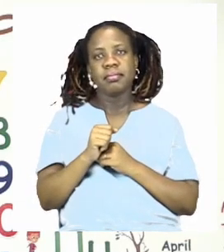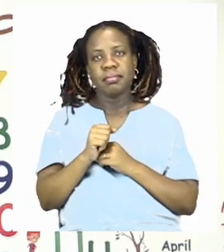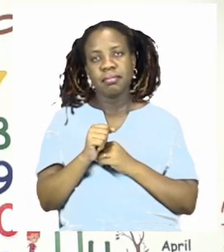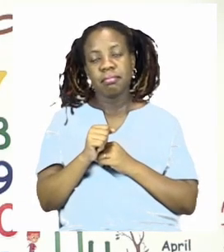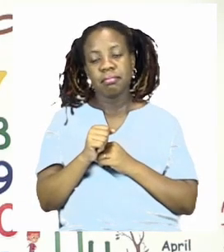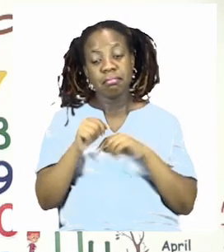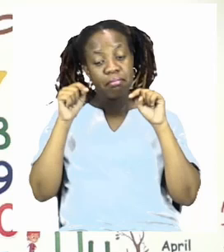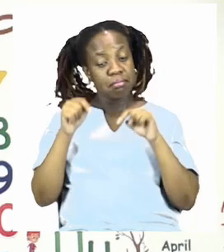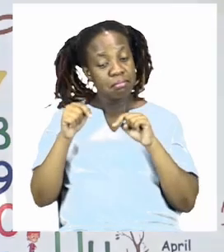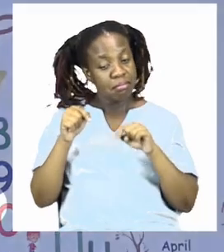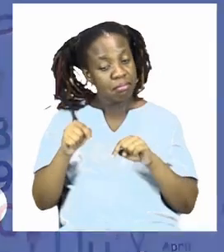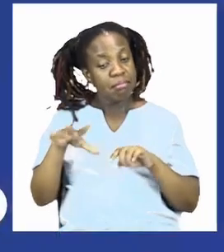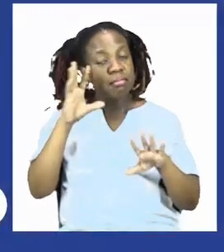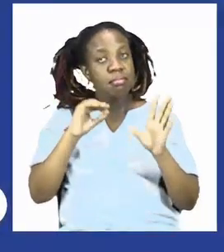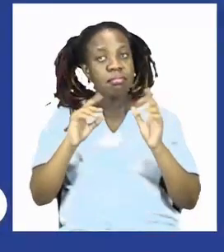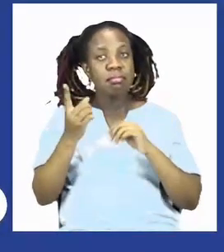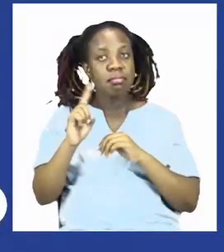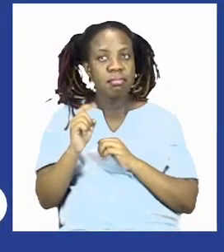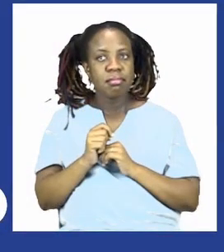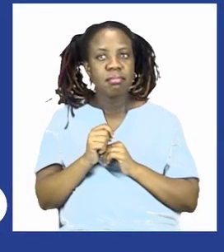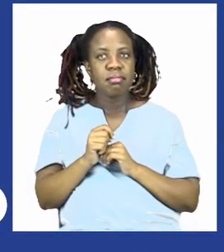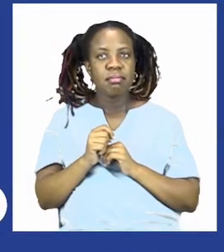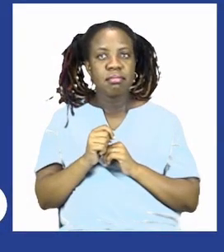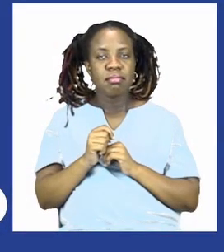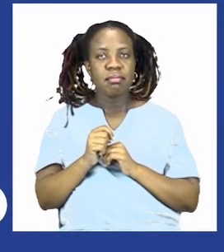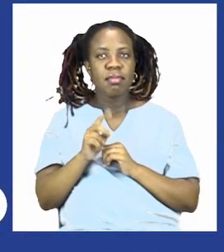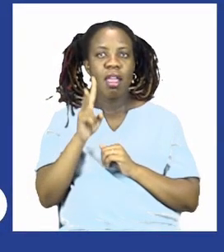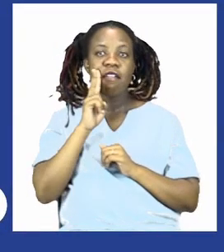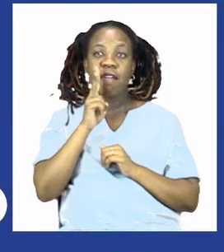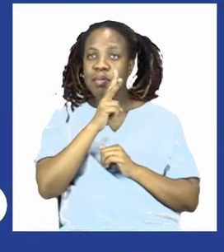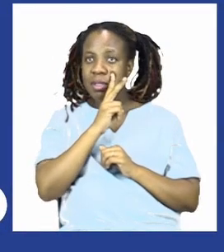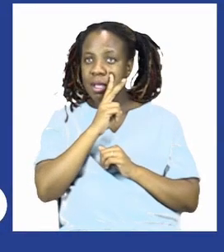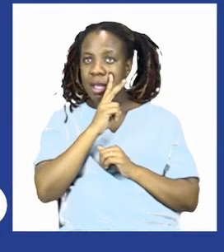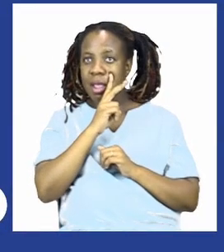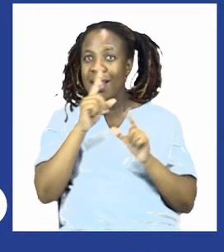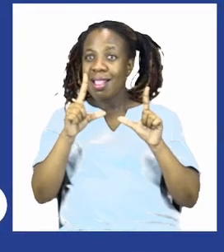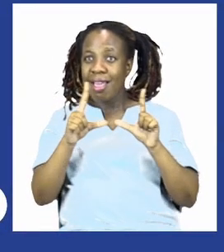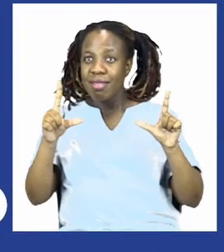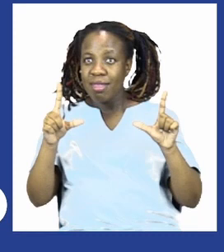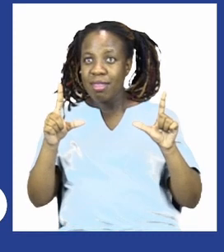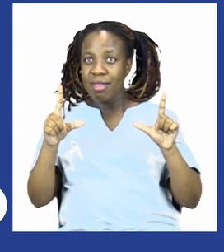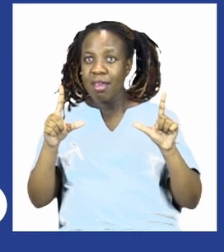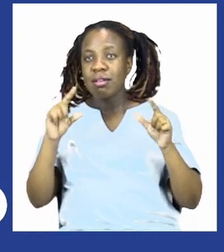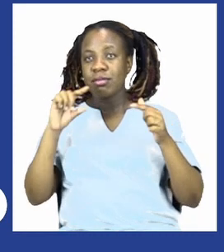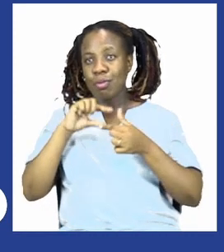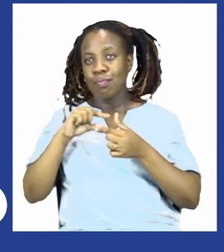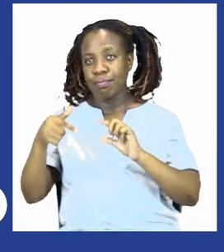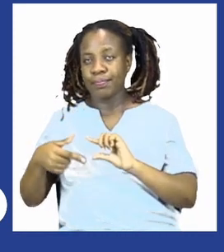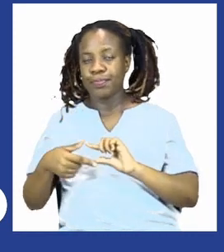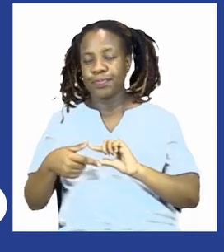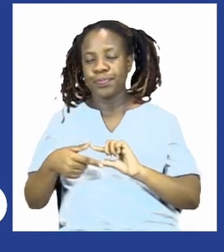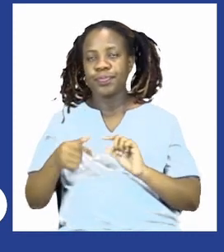what today's lesson is all about. Today we'll do verbs, length and